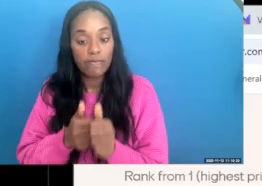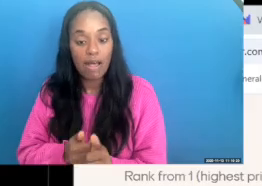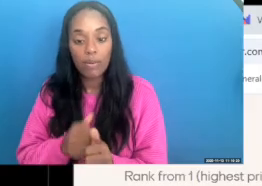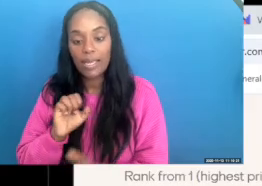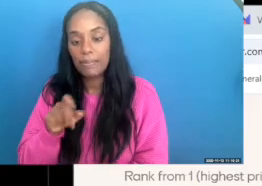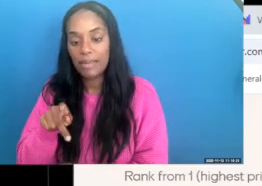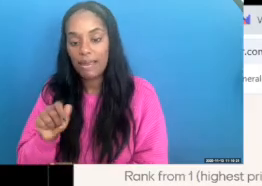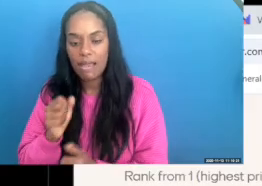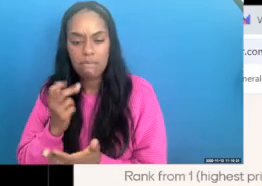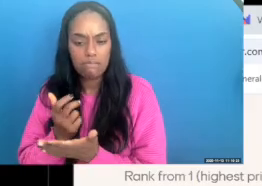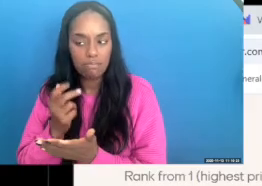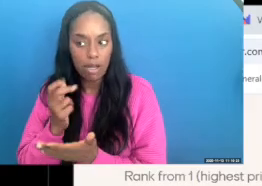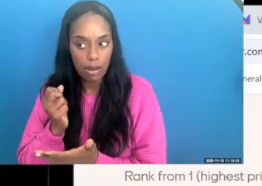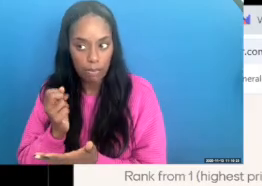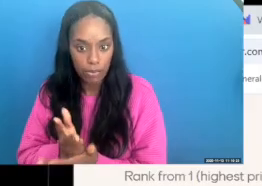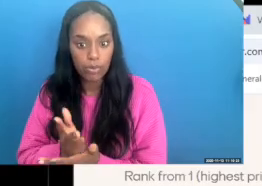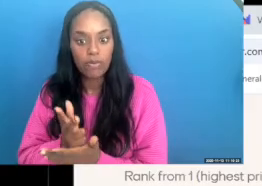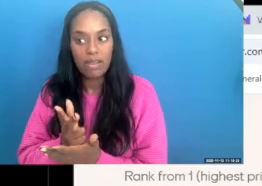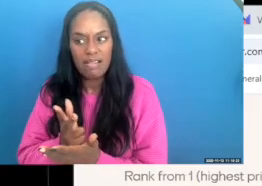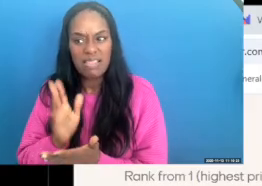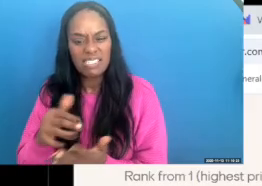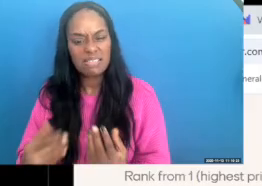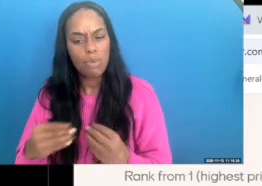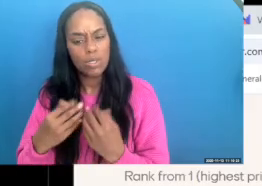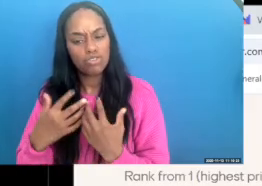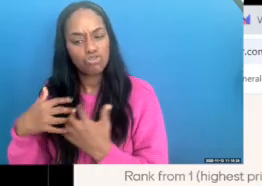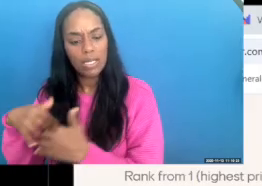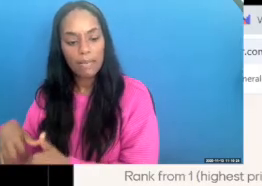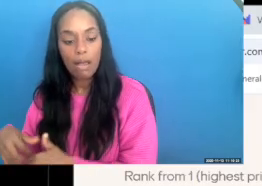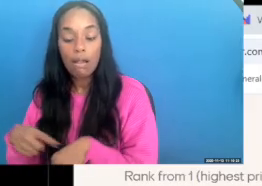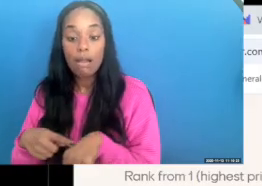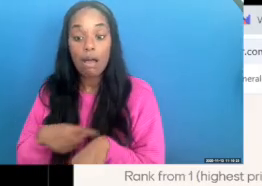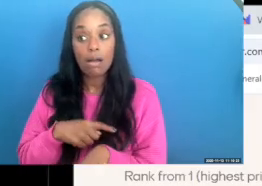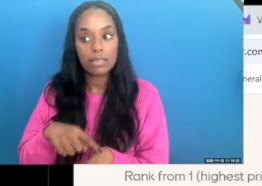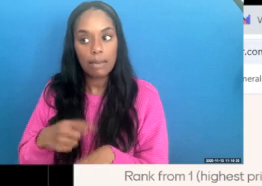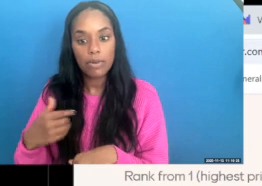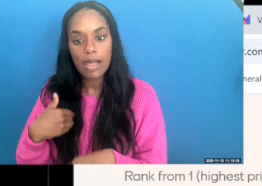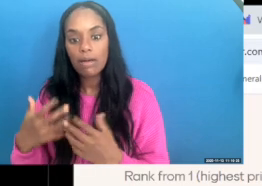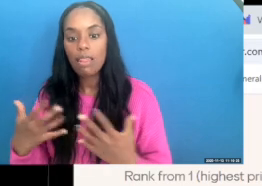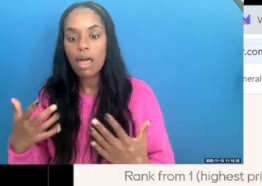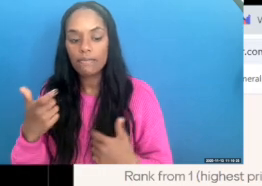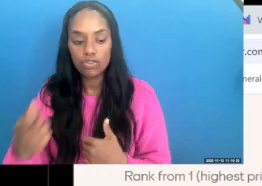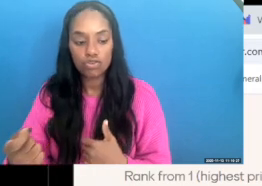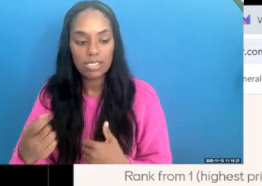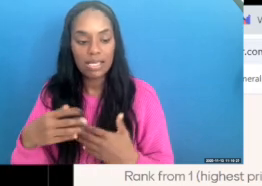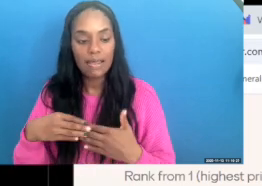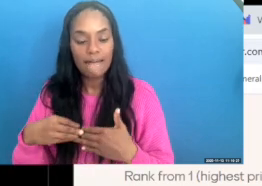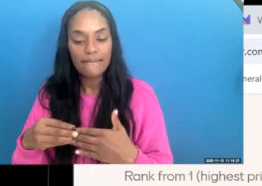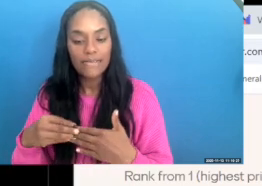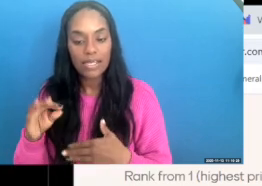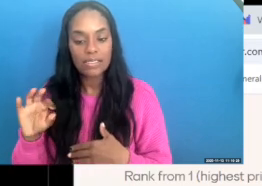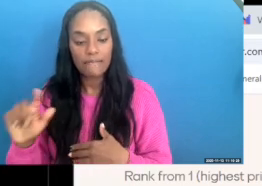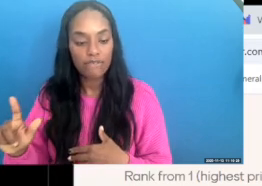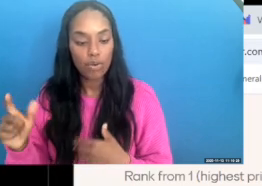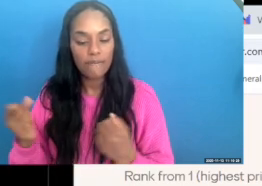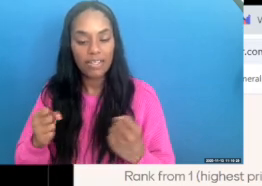approval process or following the EPA approval process, that would be much more streamlined. Longer